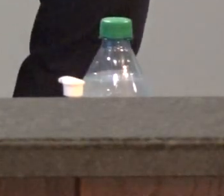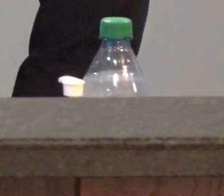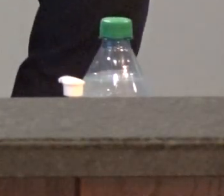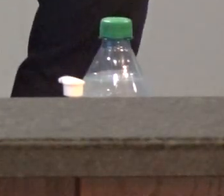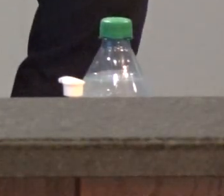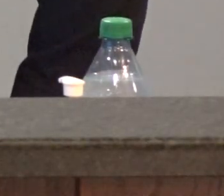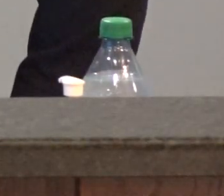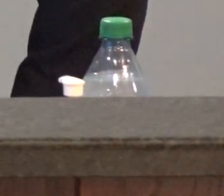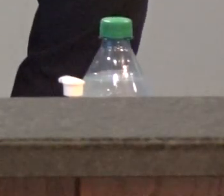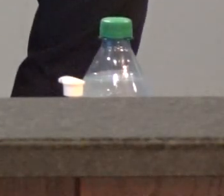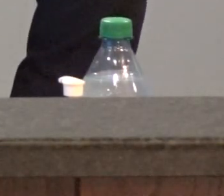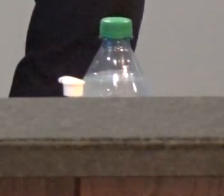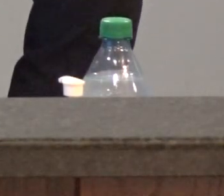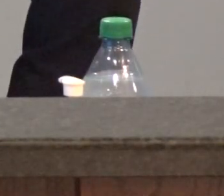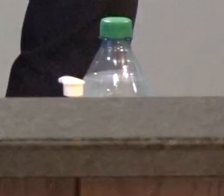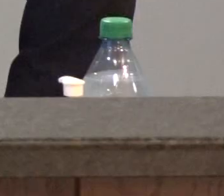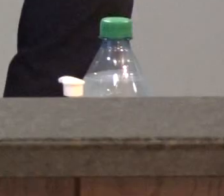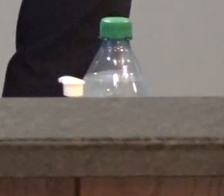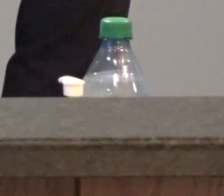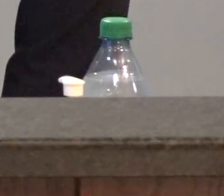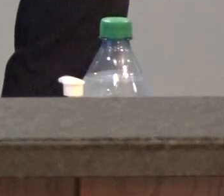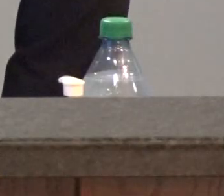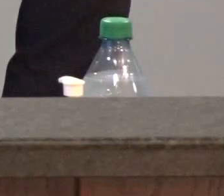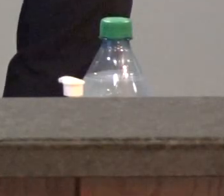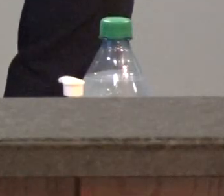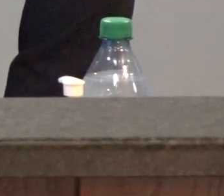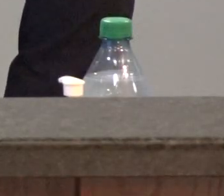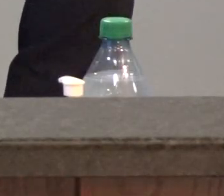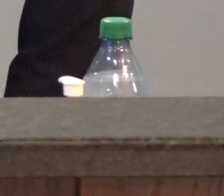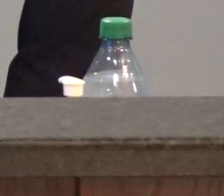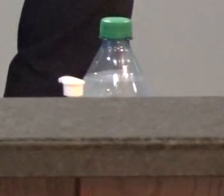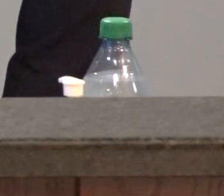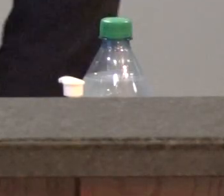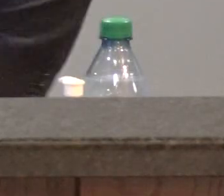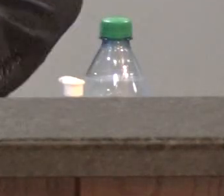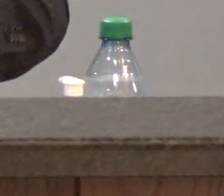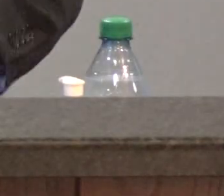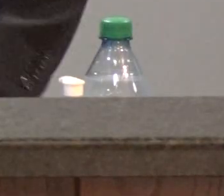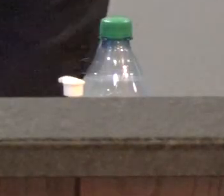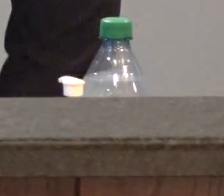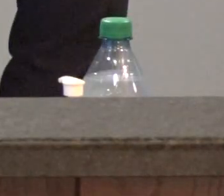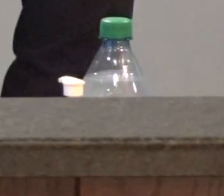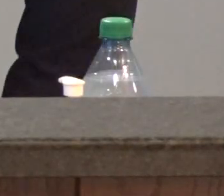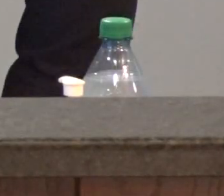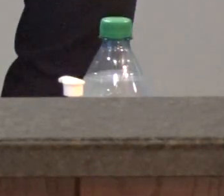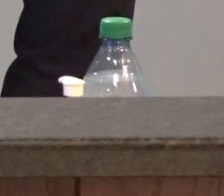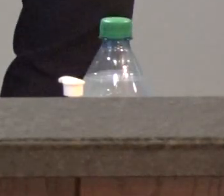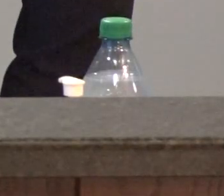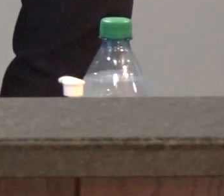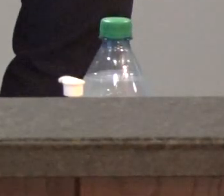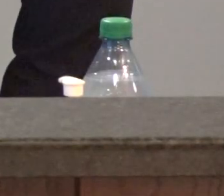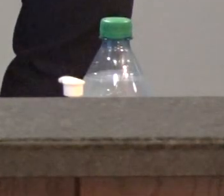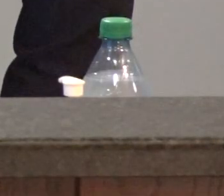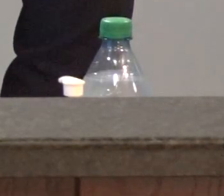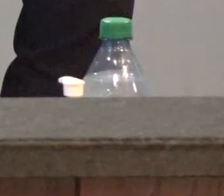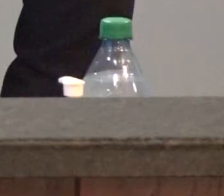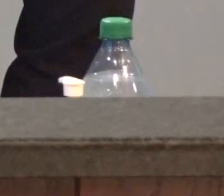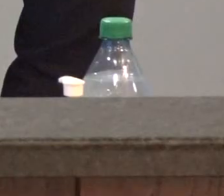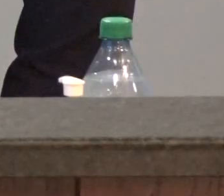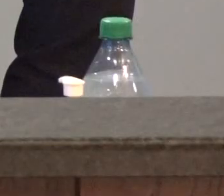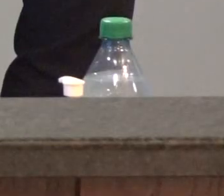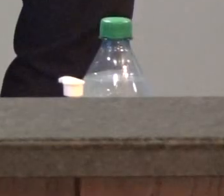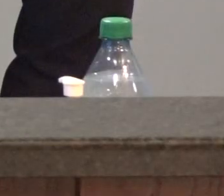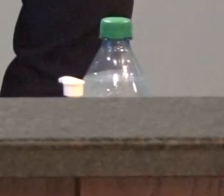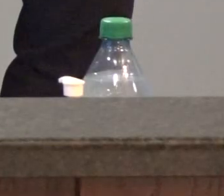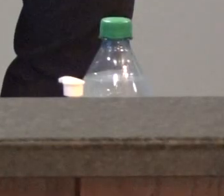strategic housing plan that was presented to Council in 2022. Galen Price is here to answer any questions you